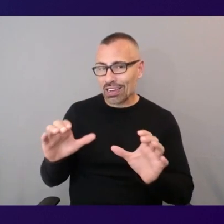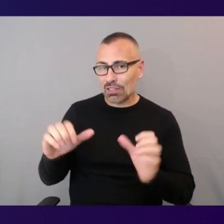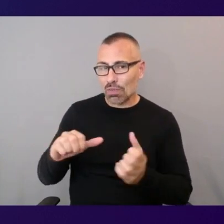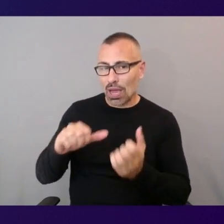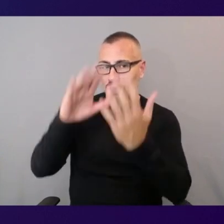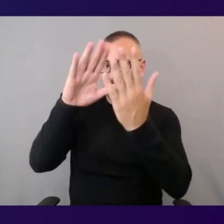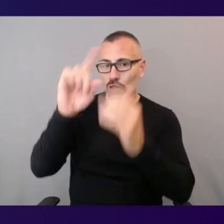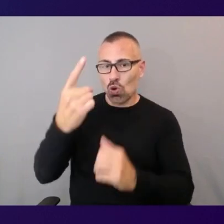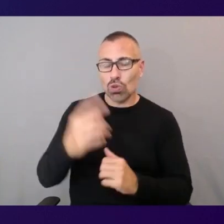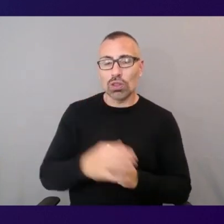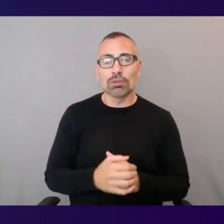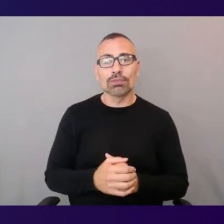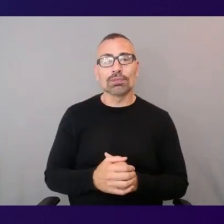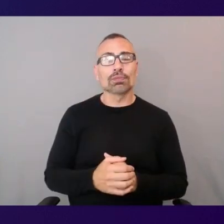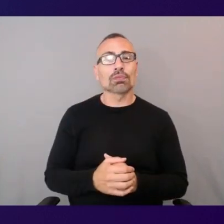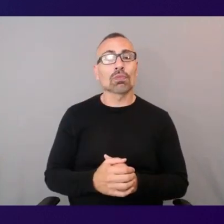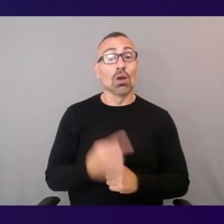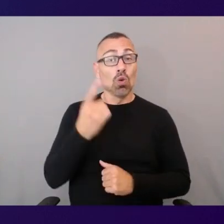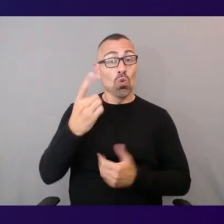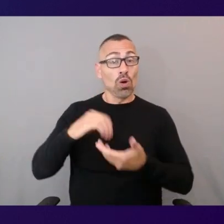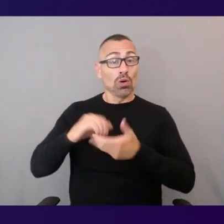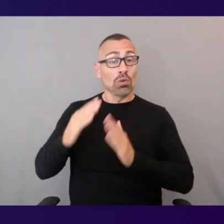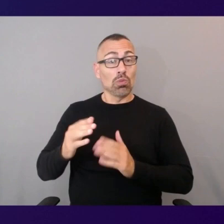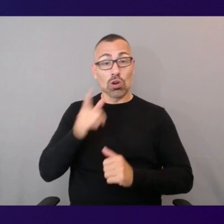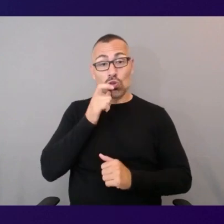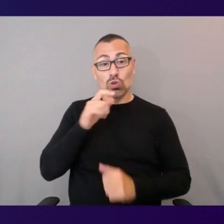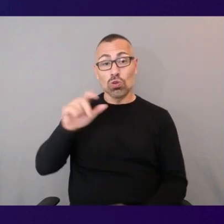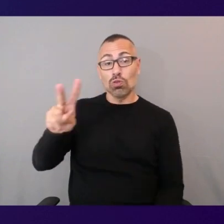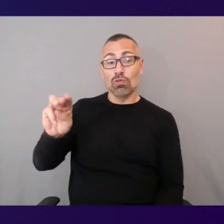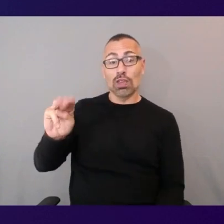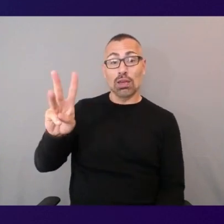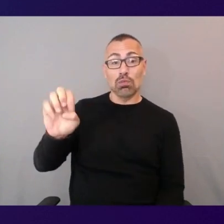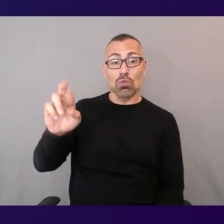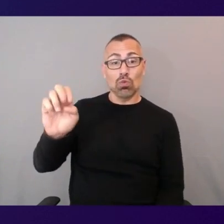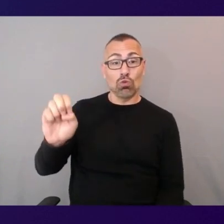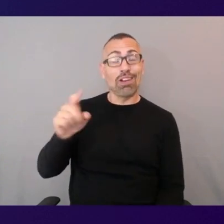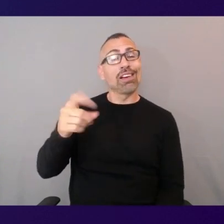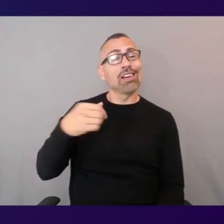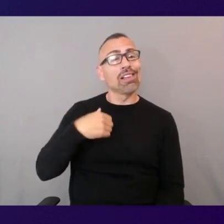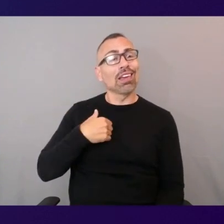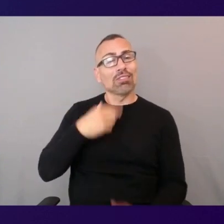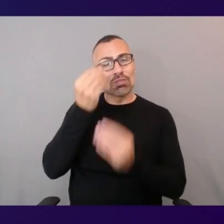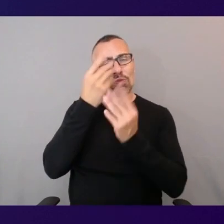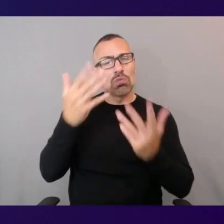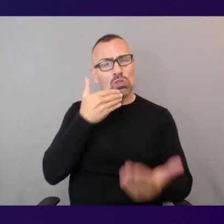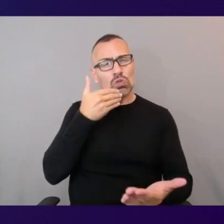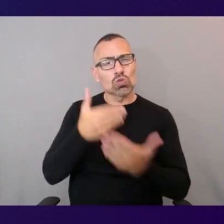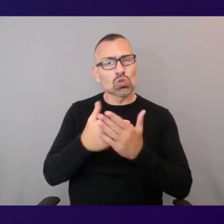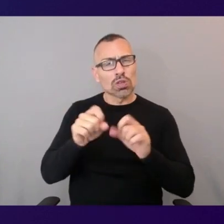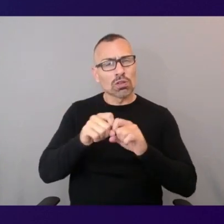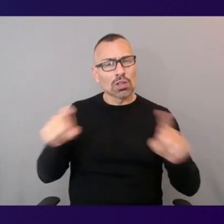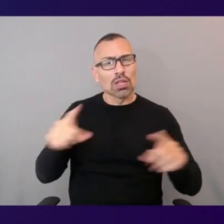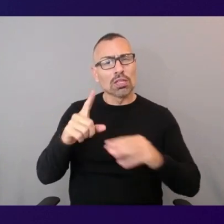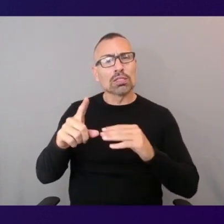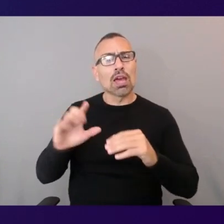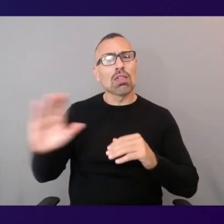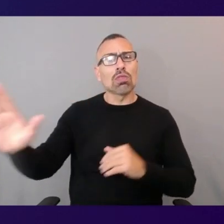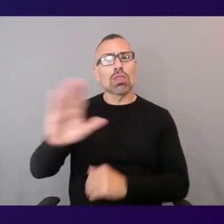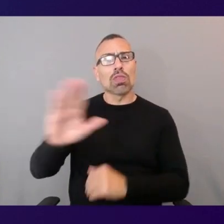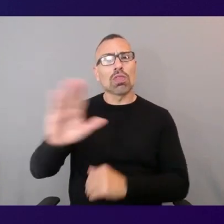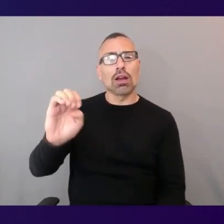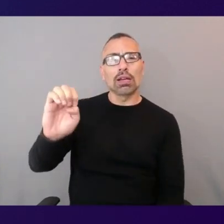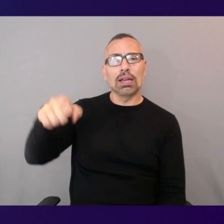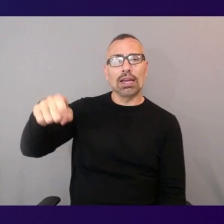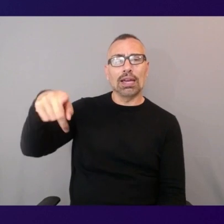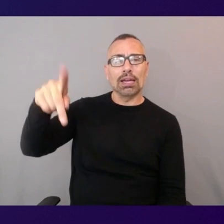One of our partners, VMware, right, released some good information around at their Explore event with